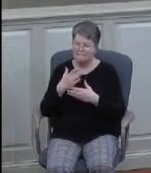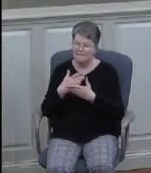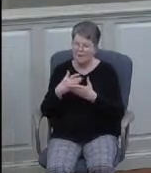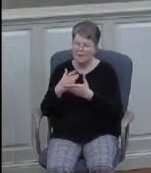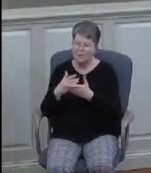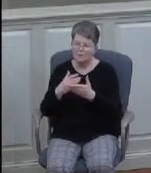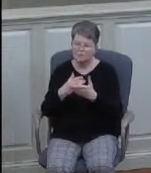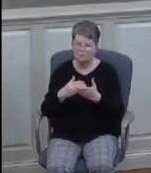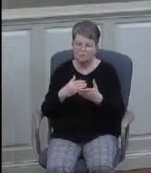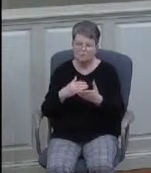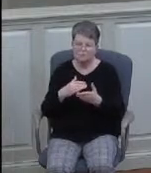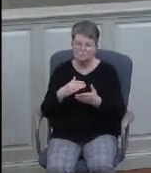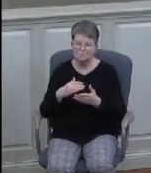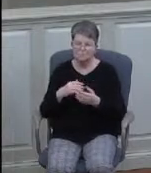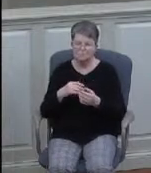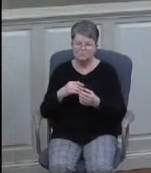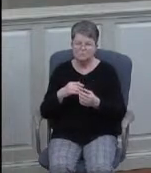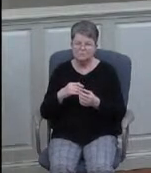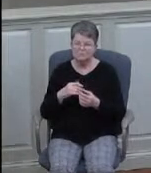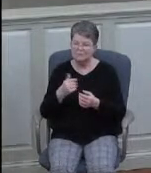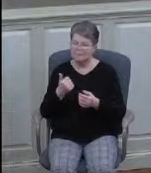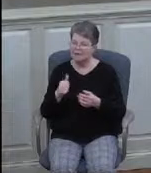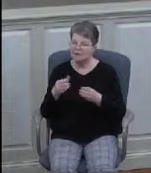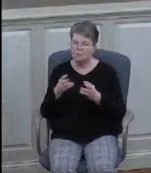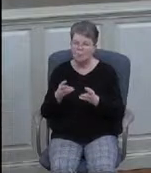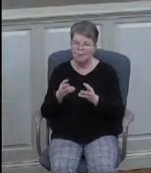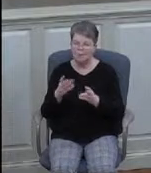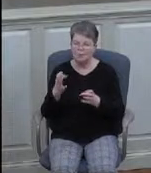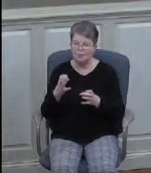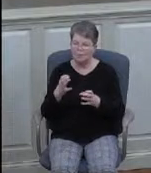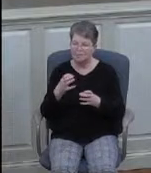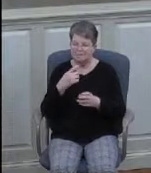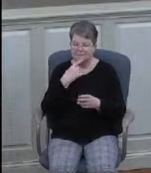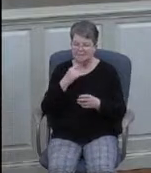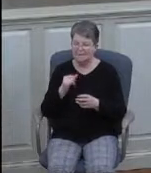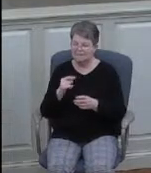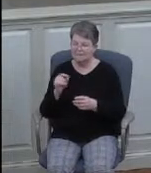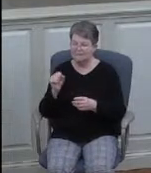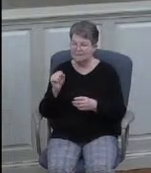all those, any way you want to characterize it. Mm-hmm. Yeah.